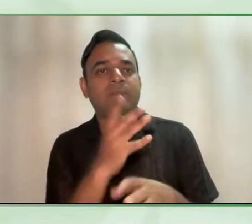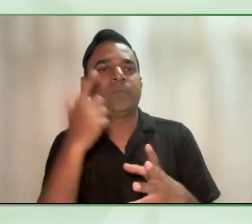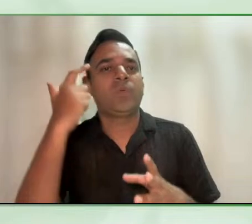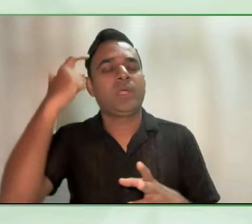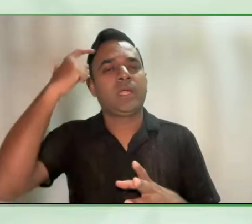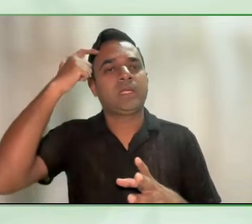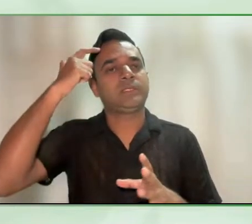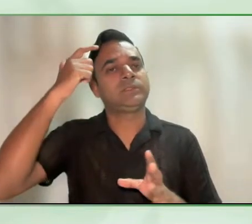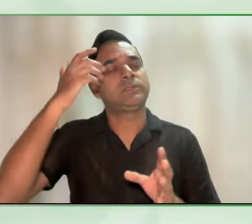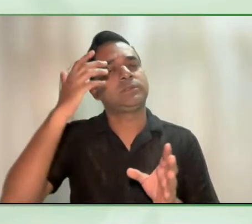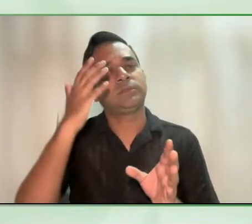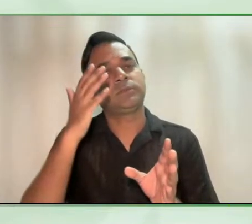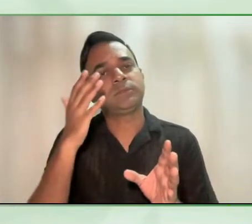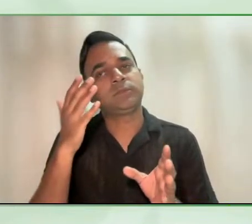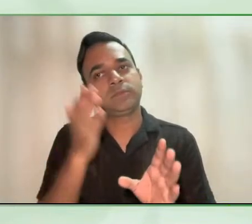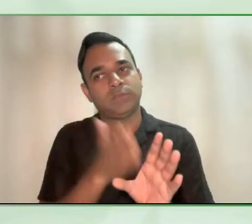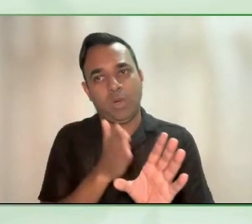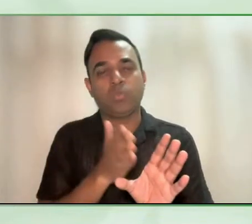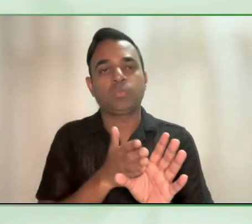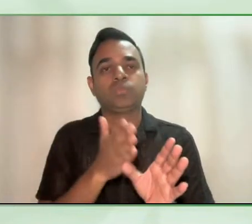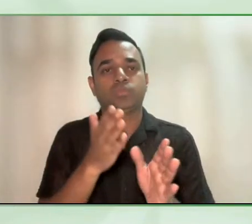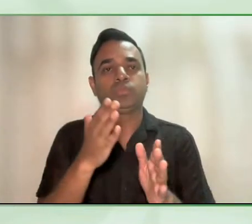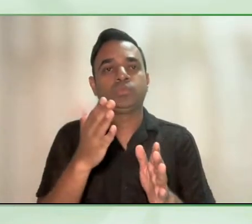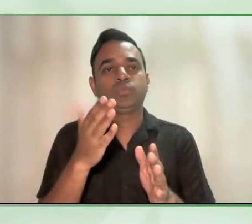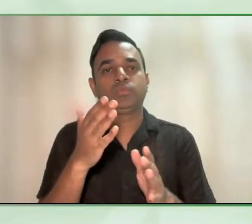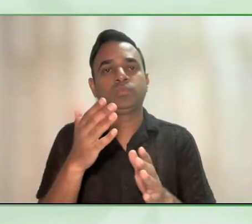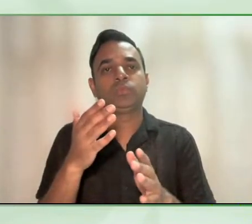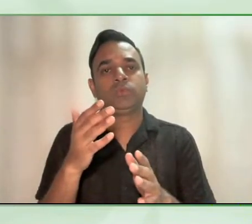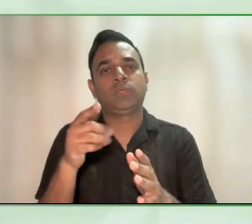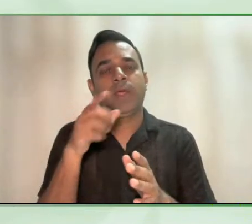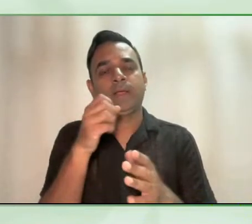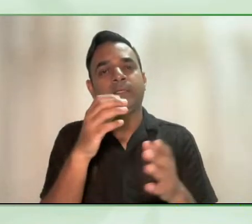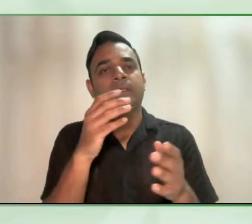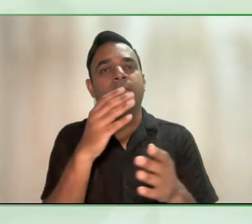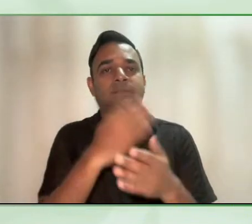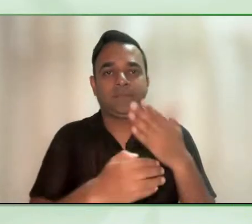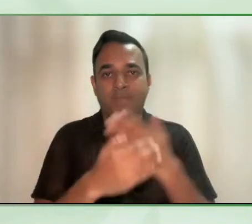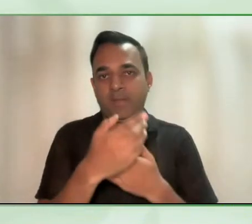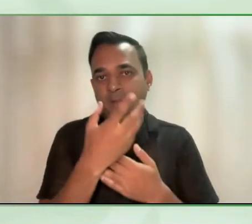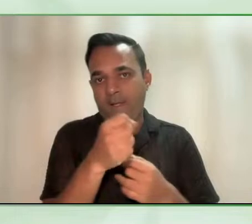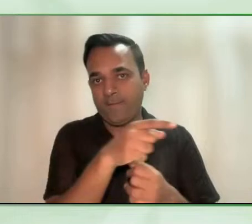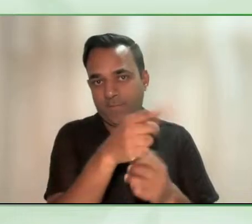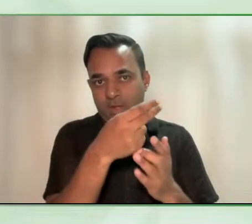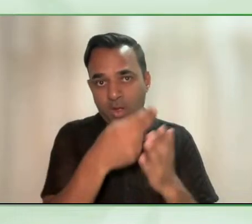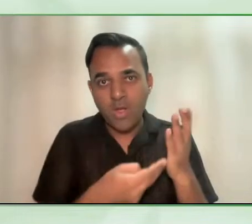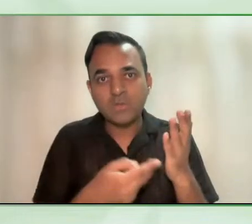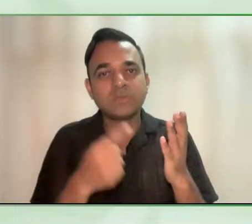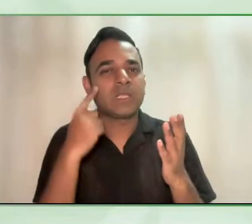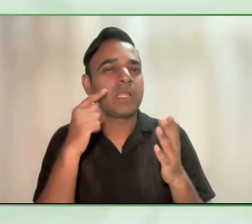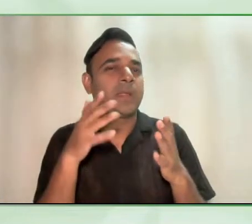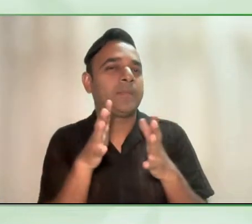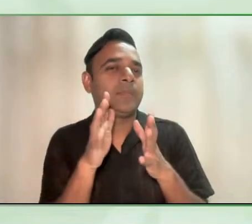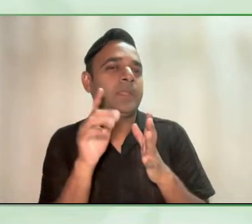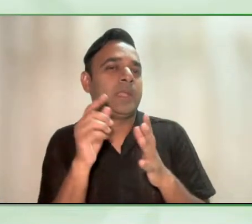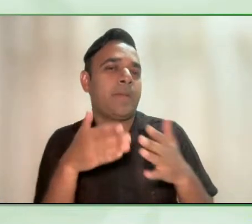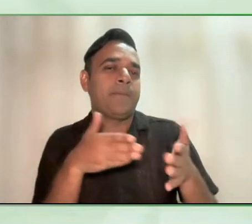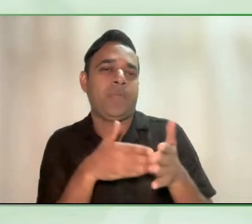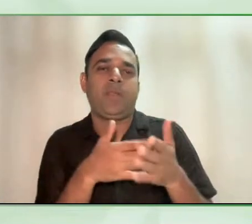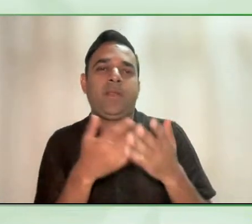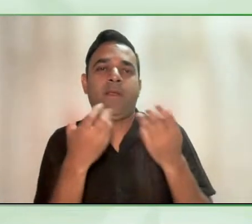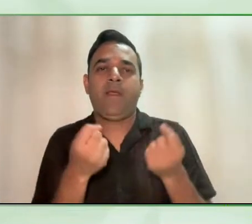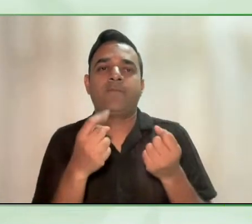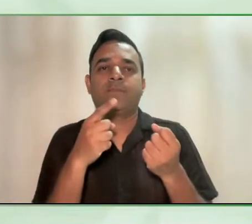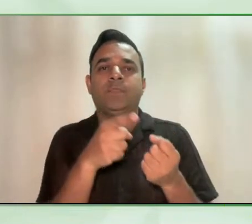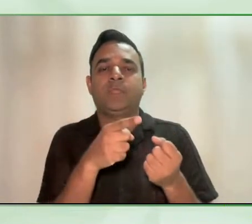barriers, attitudinal barriers, and systemic barriers that are kind of built on ableist kind of